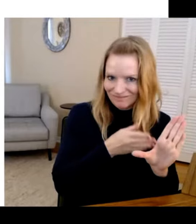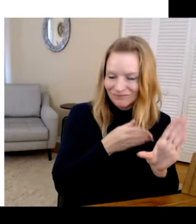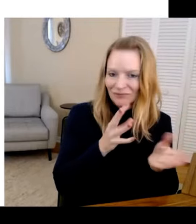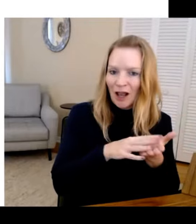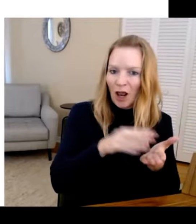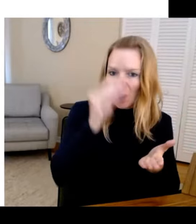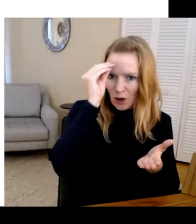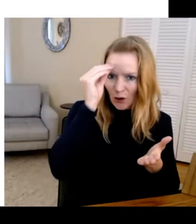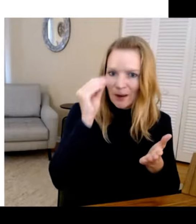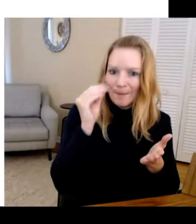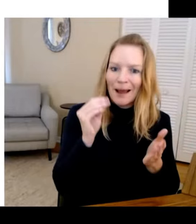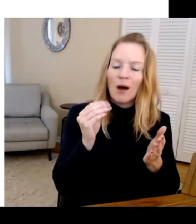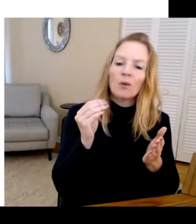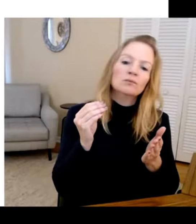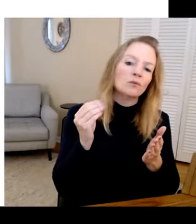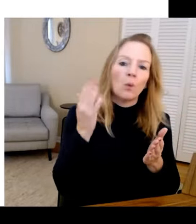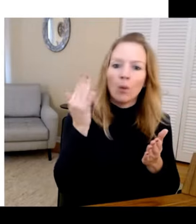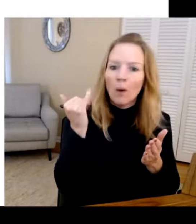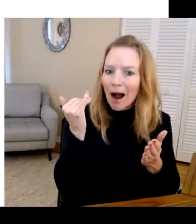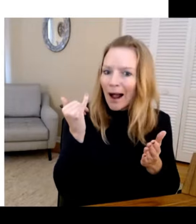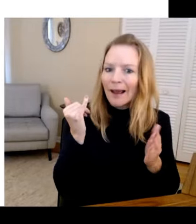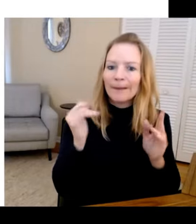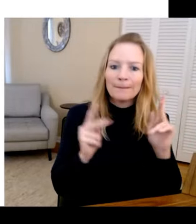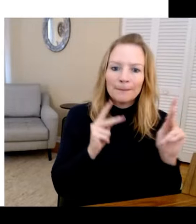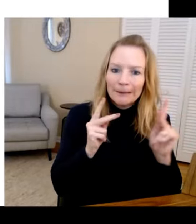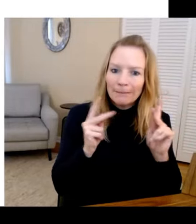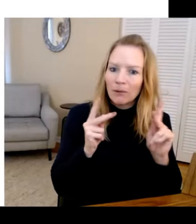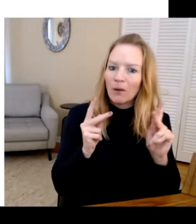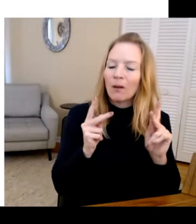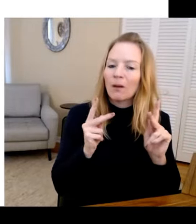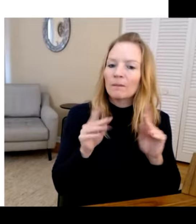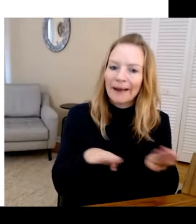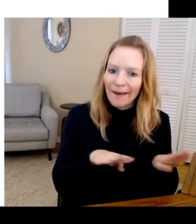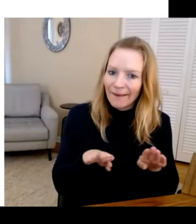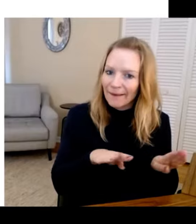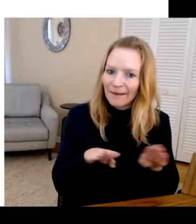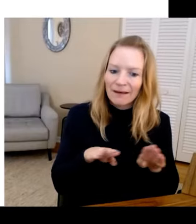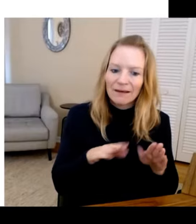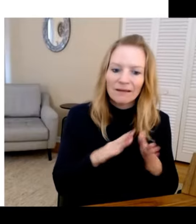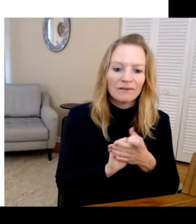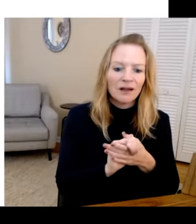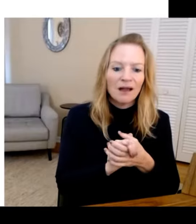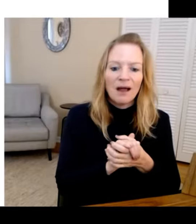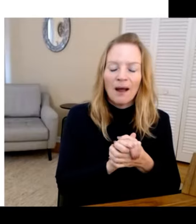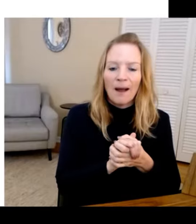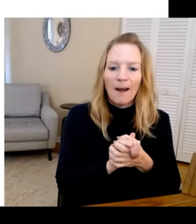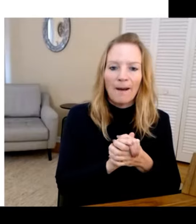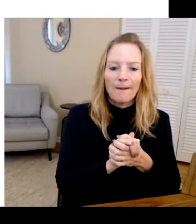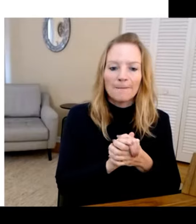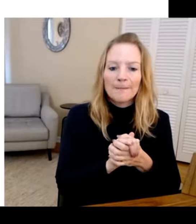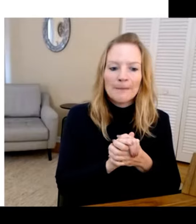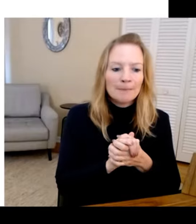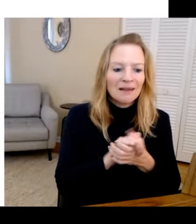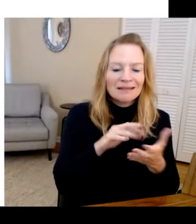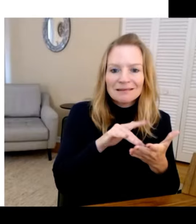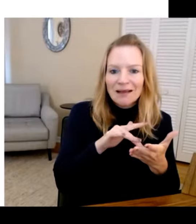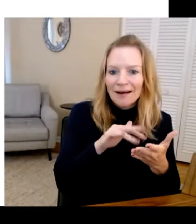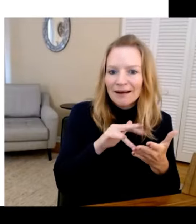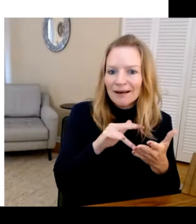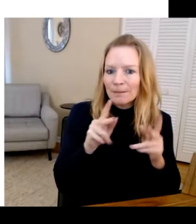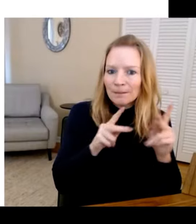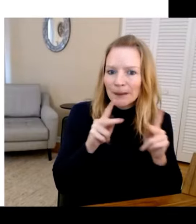either psychology to learn about why people behave the way they do,